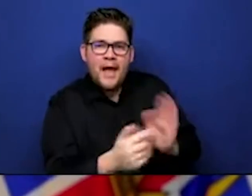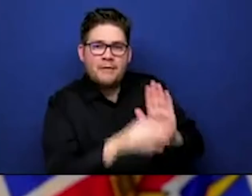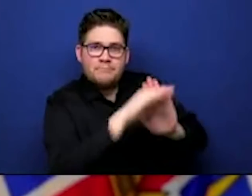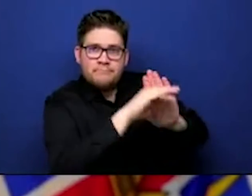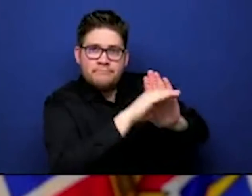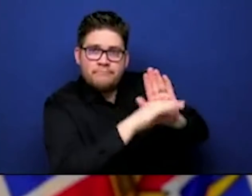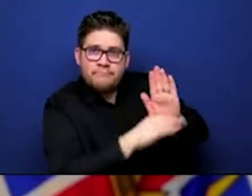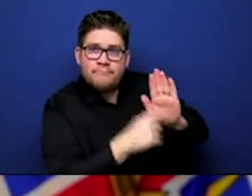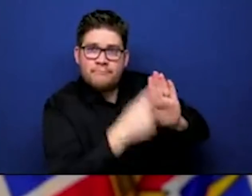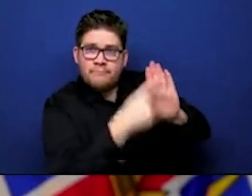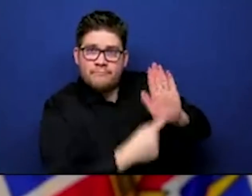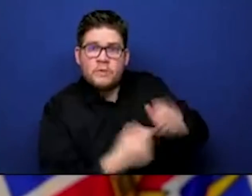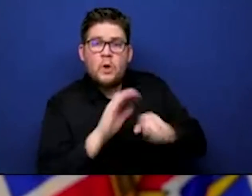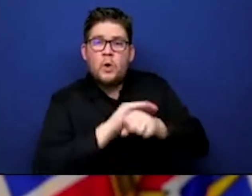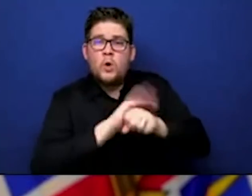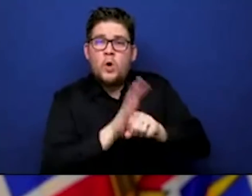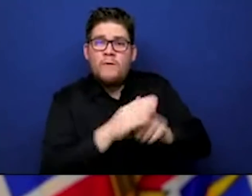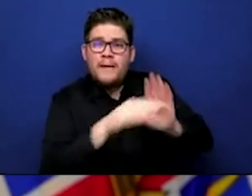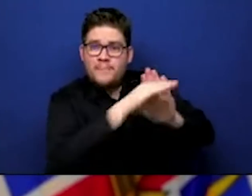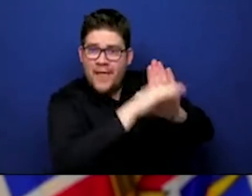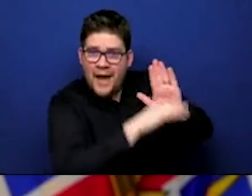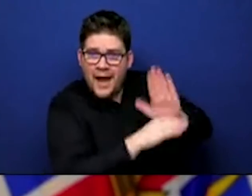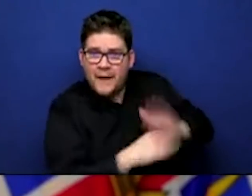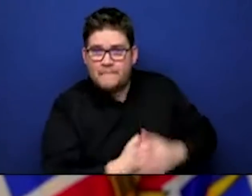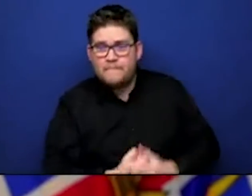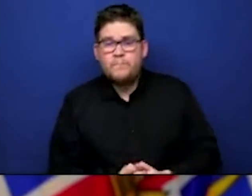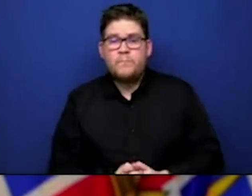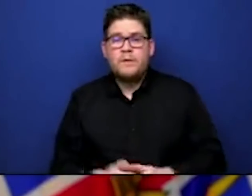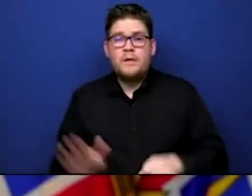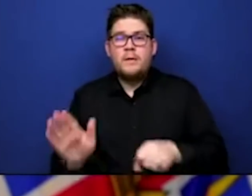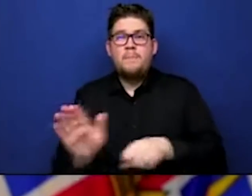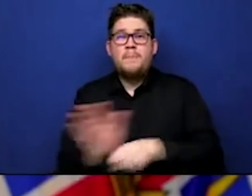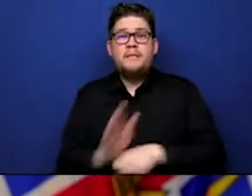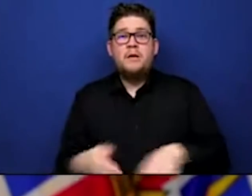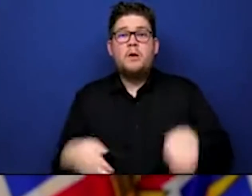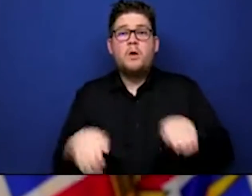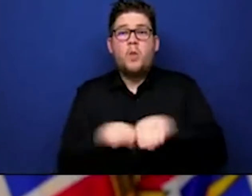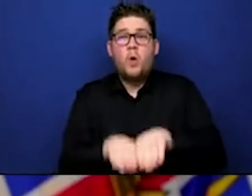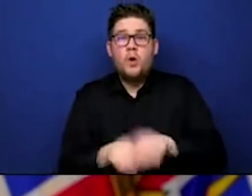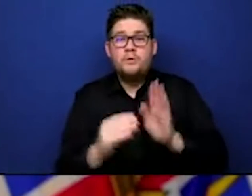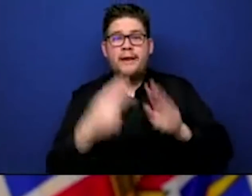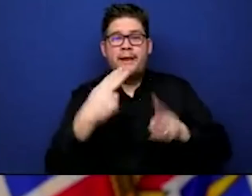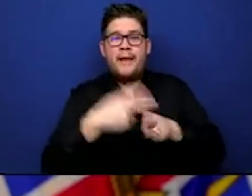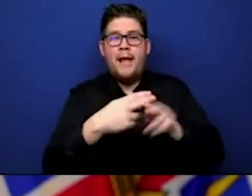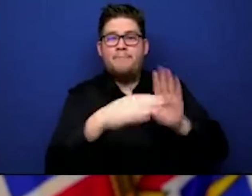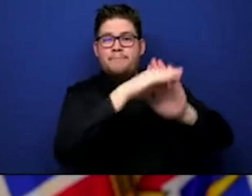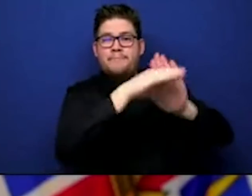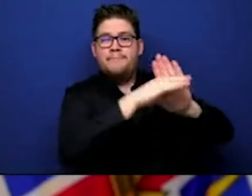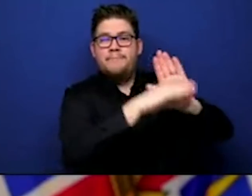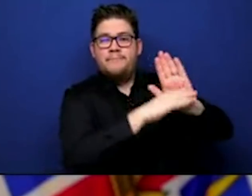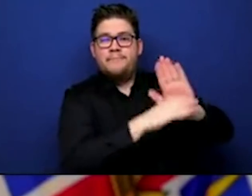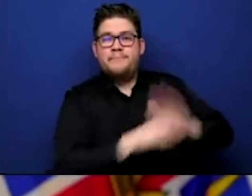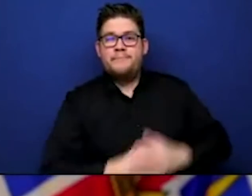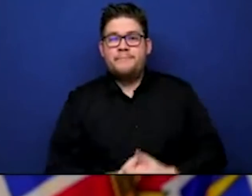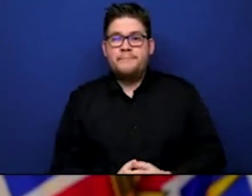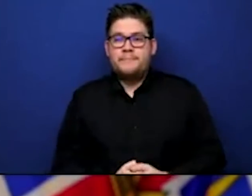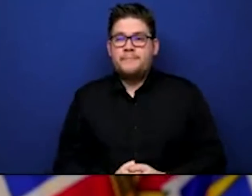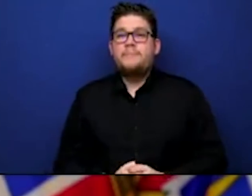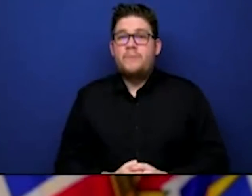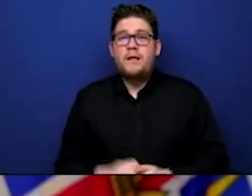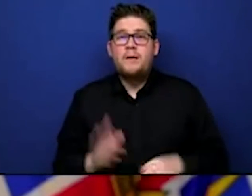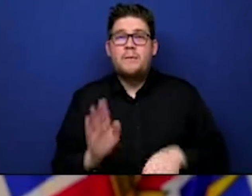closed businesses will be published on the Health Authority websites and BC CDC so that we all know where we're having these